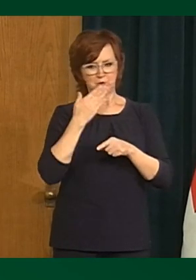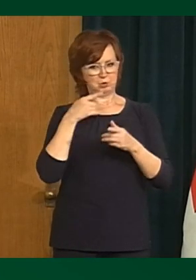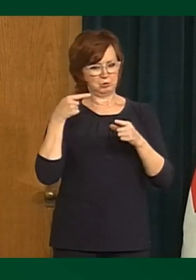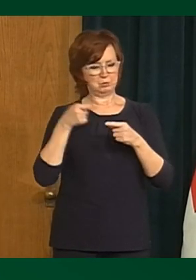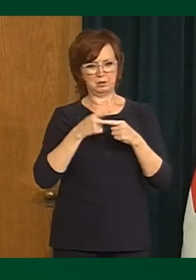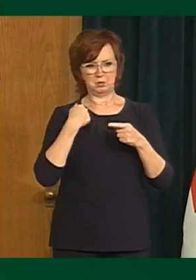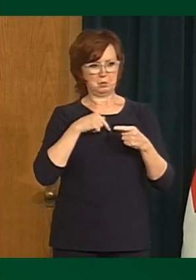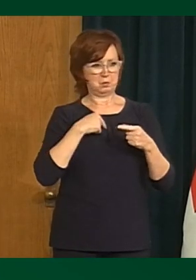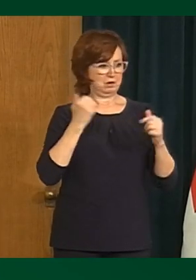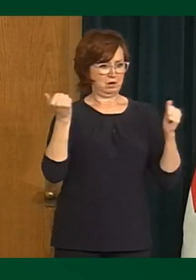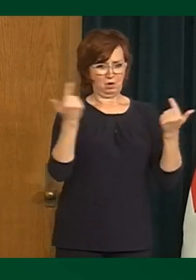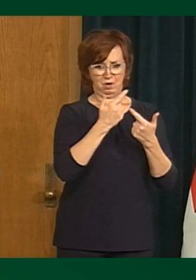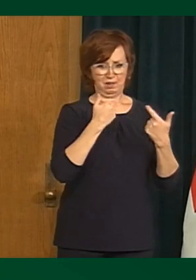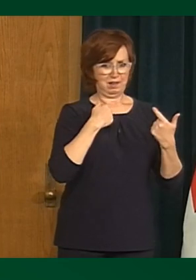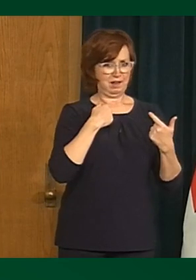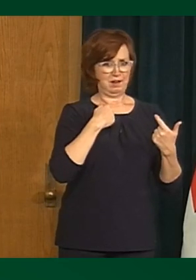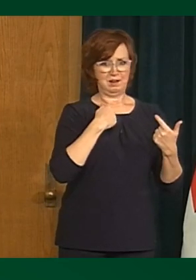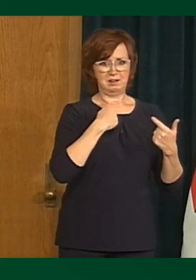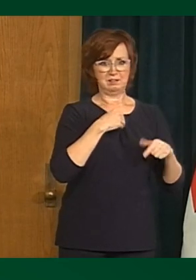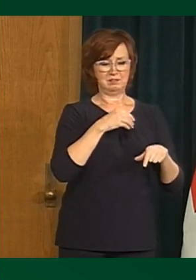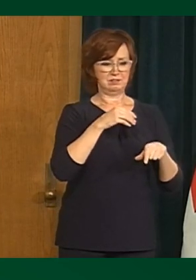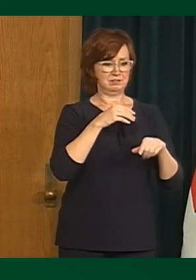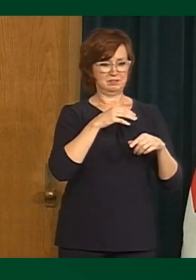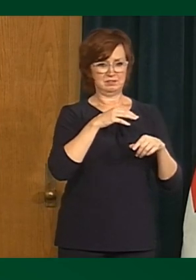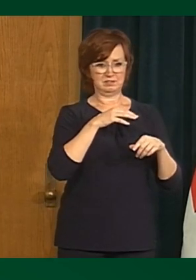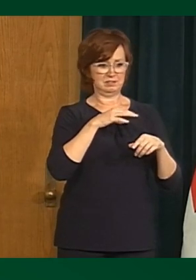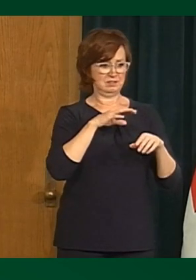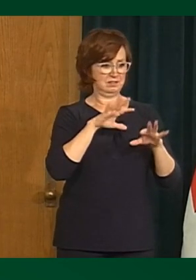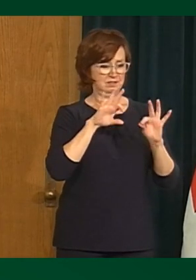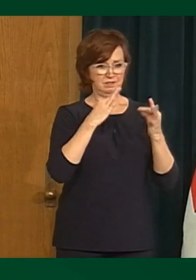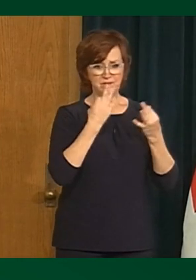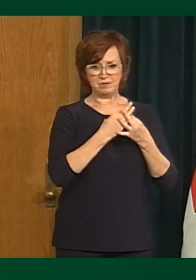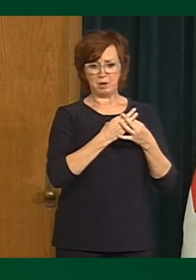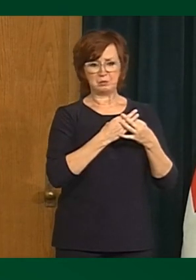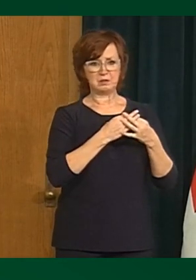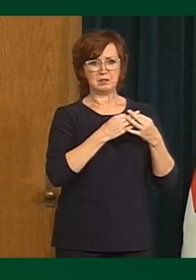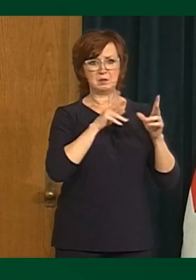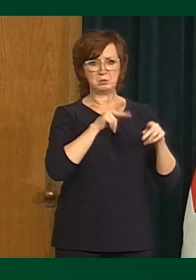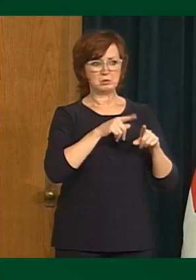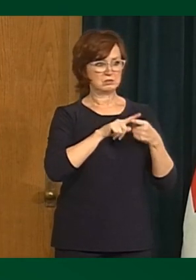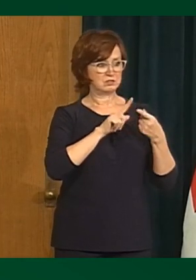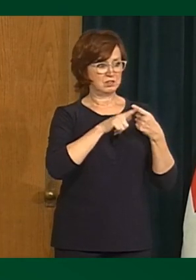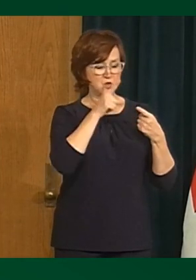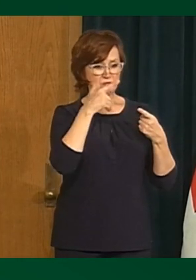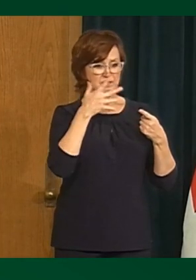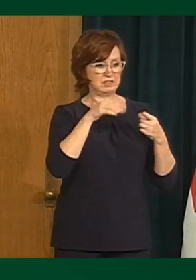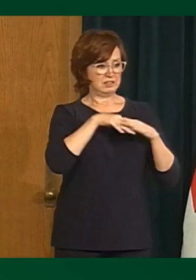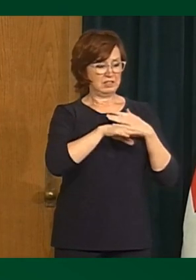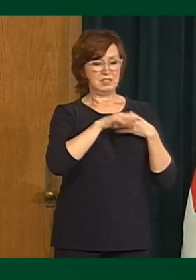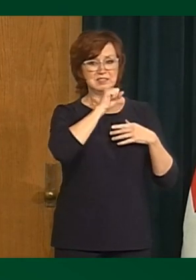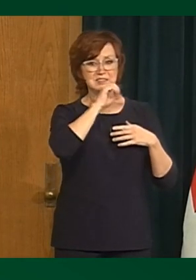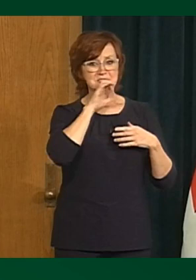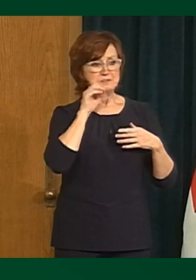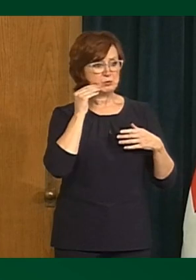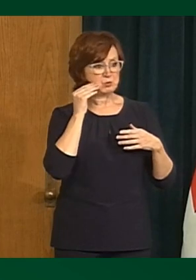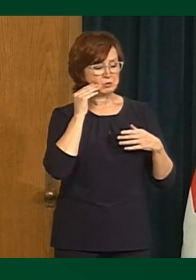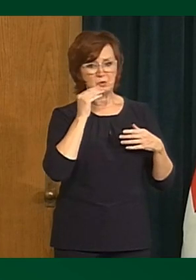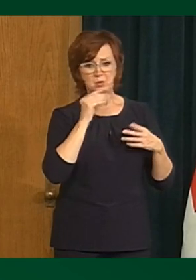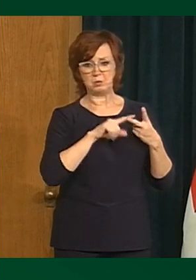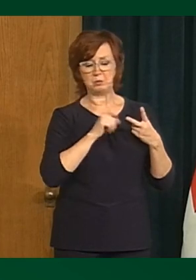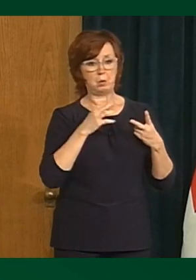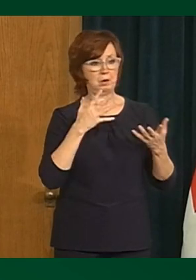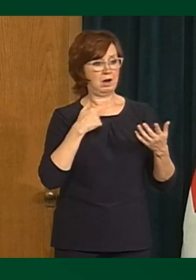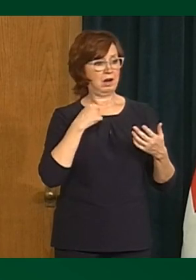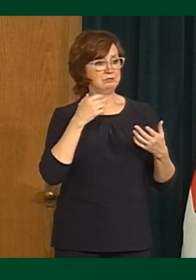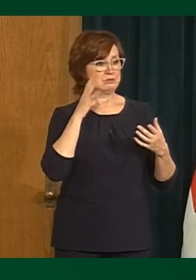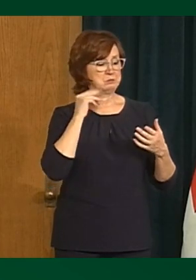in long-term care, have been, or maybe many of us are heading there at some point. This is the fact